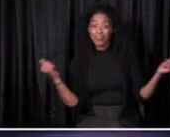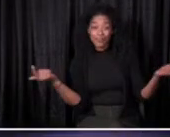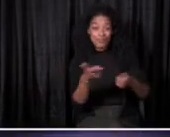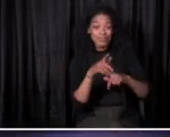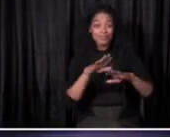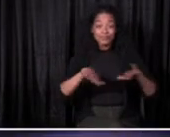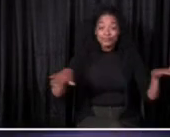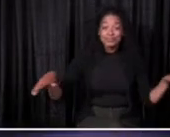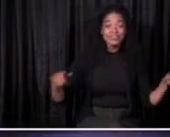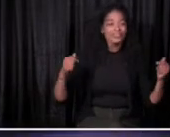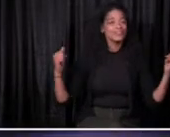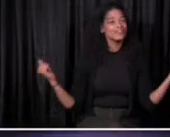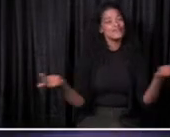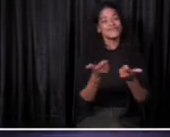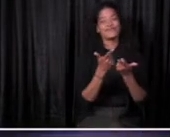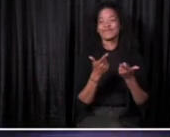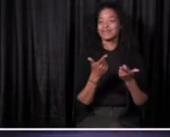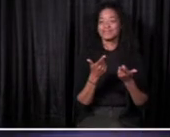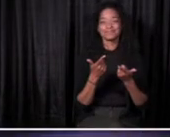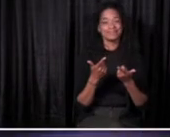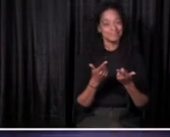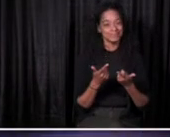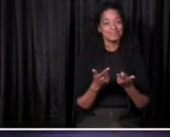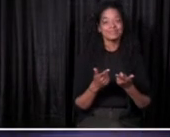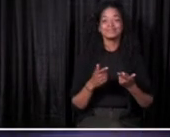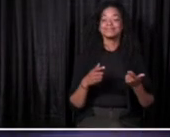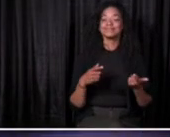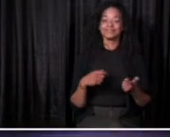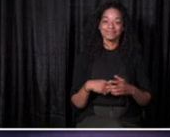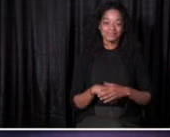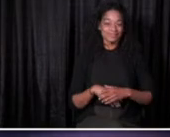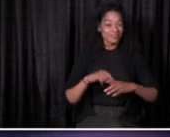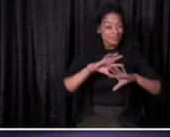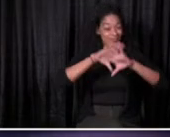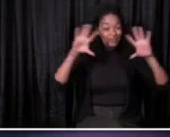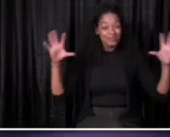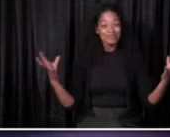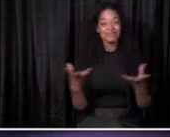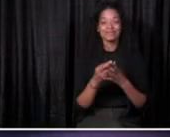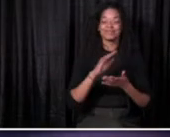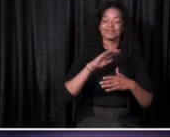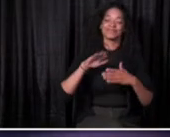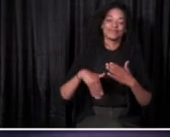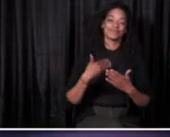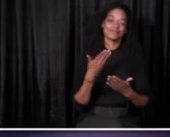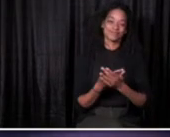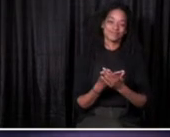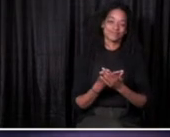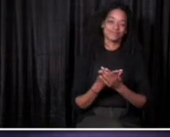all of you, all of the class of 2023